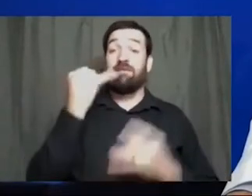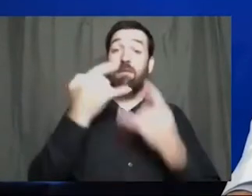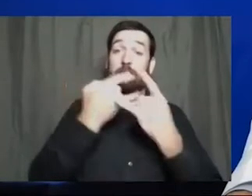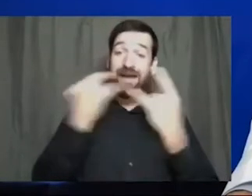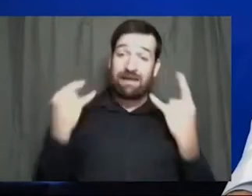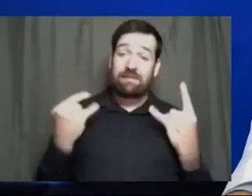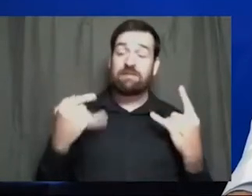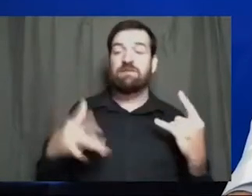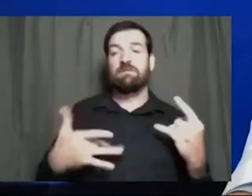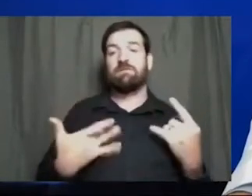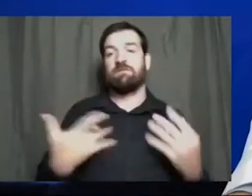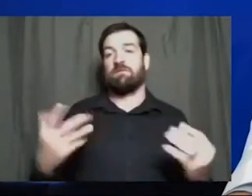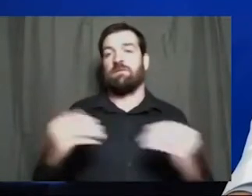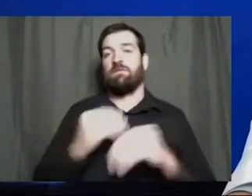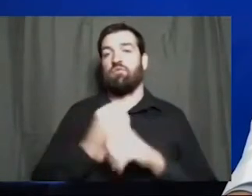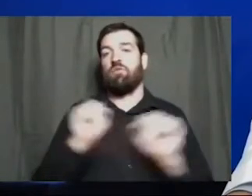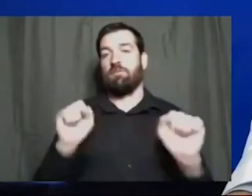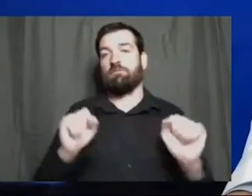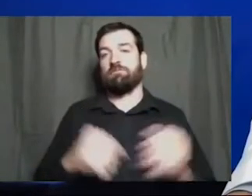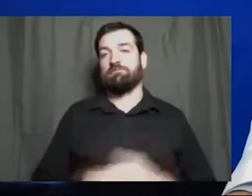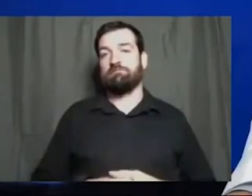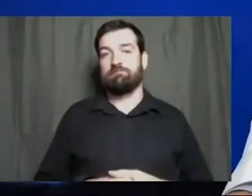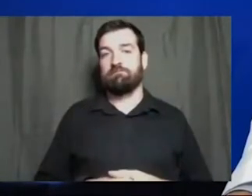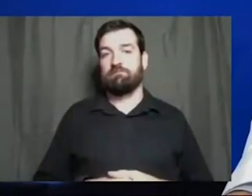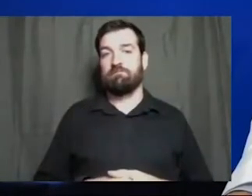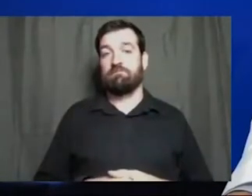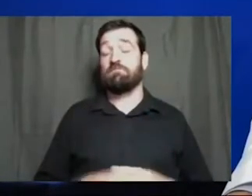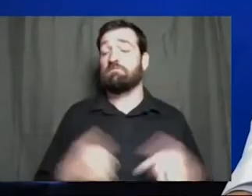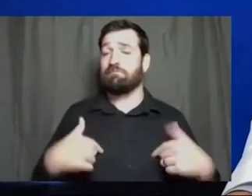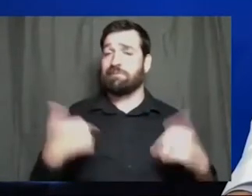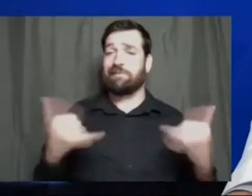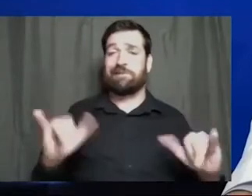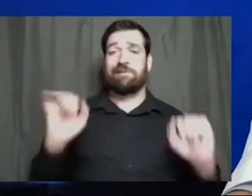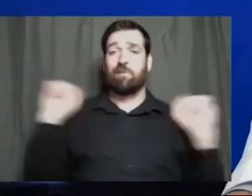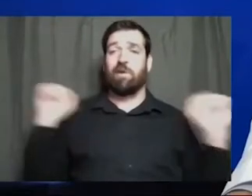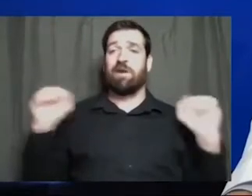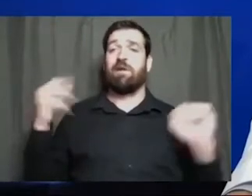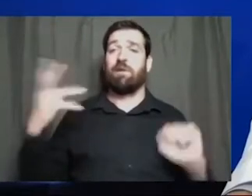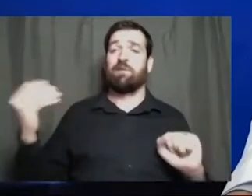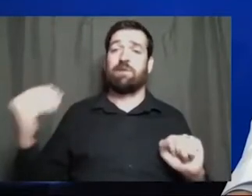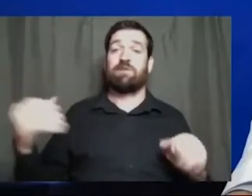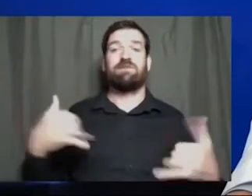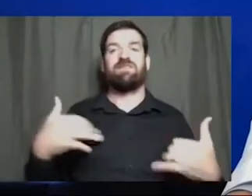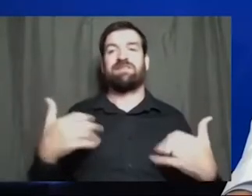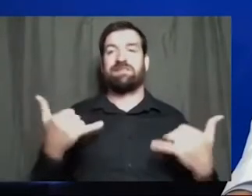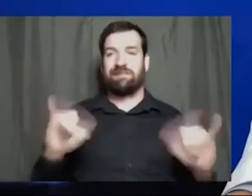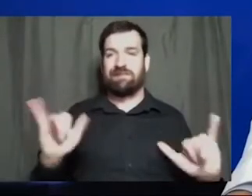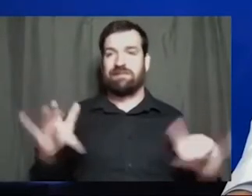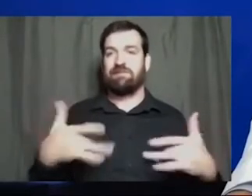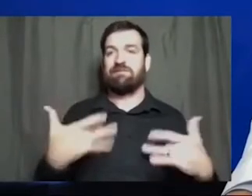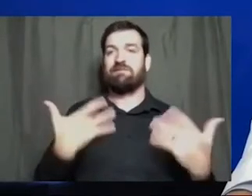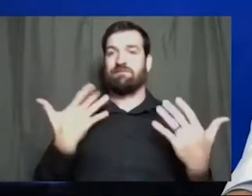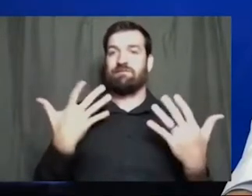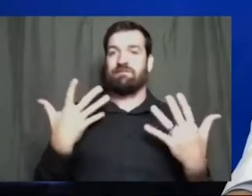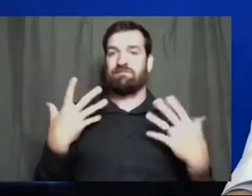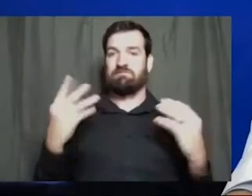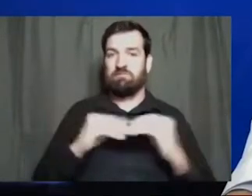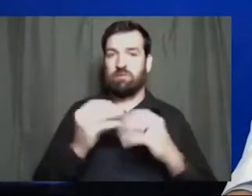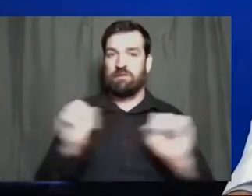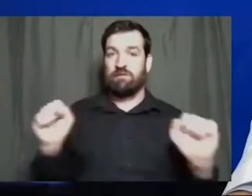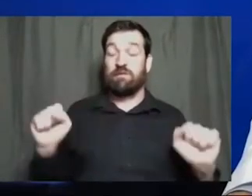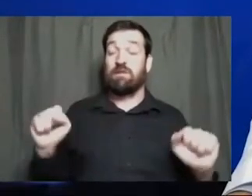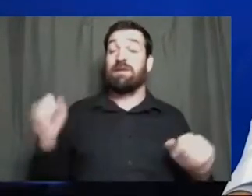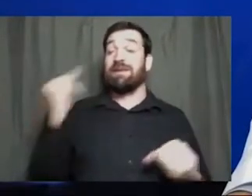comfortable. I've been still working out outside. I still feel more comfortable working out outside. If I work out inside, I'm at my house.